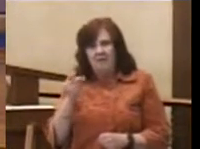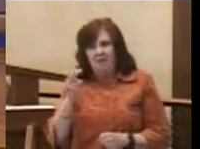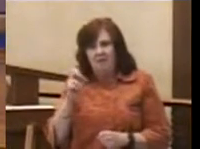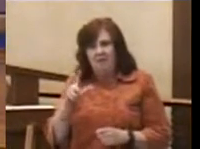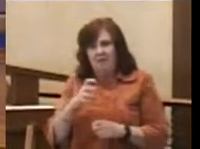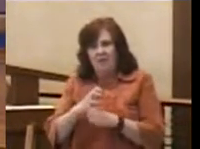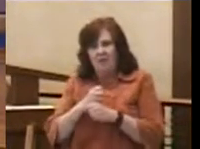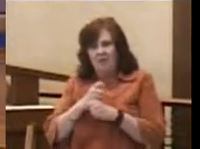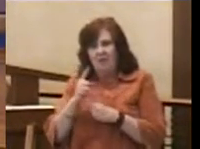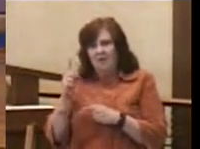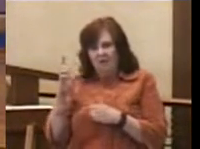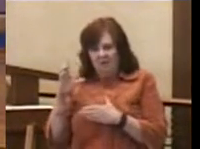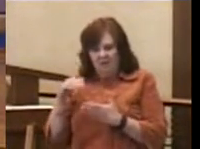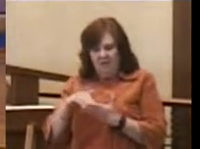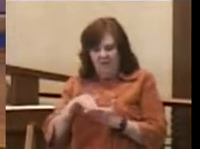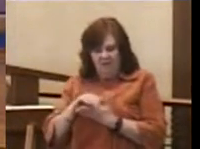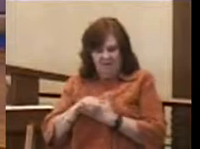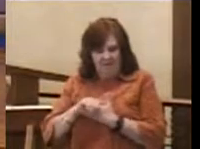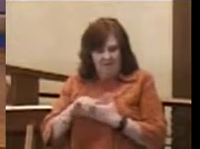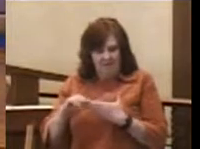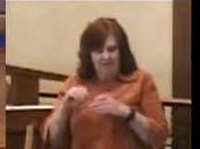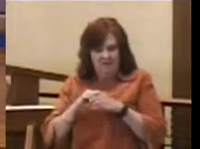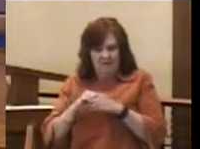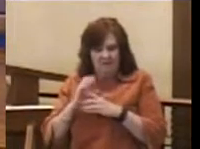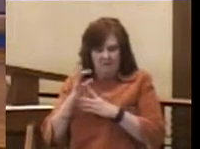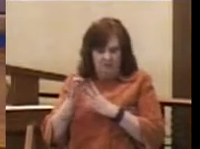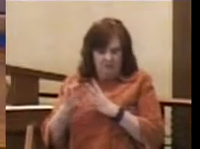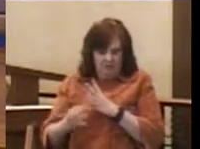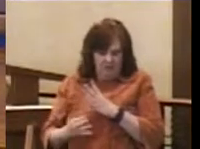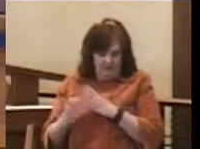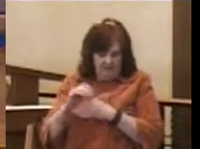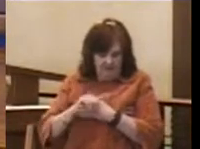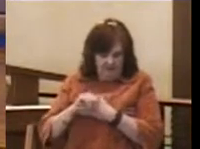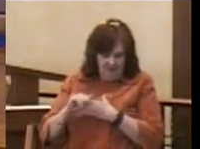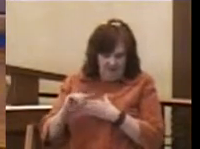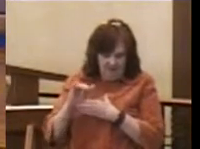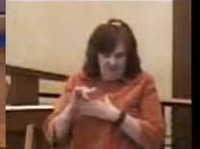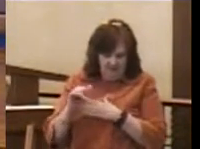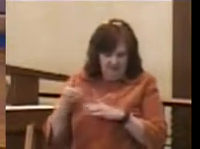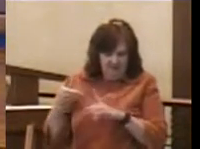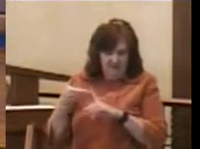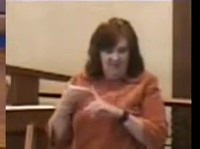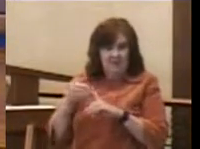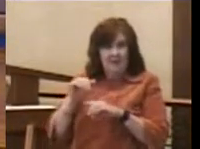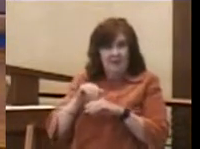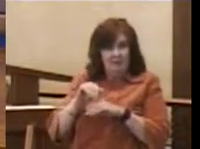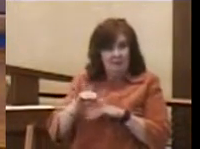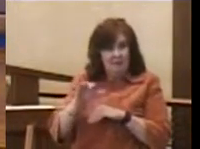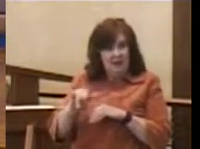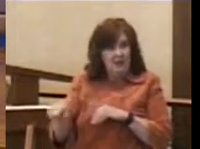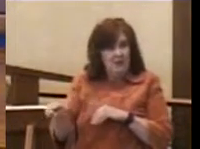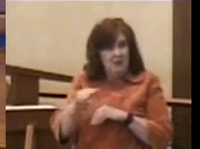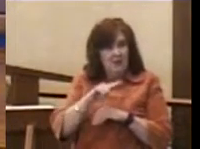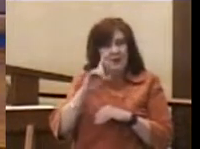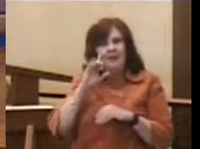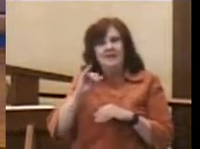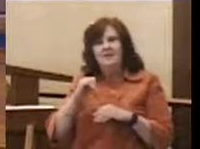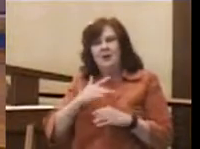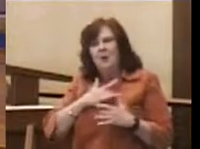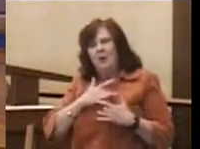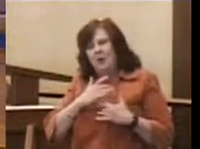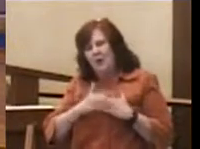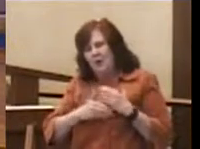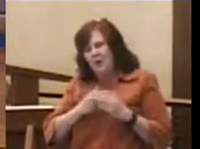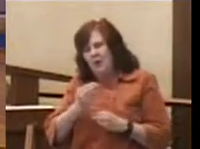almost $100,000 in choice dollar designations that have been directed by you. So that is very generous on your part,